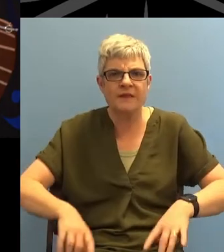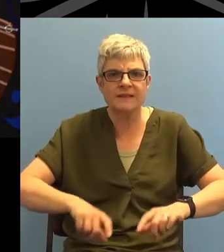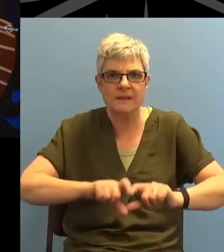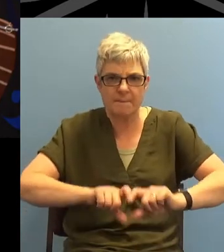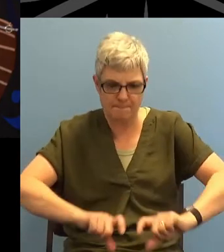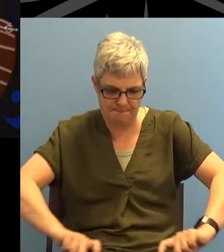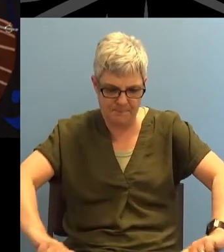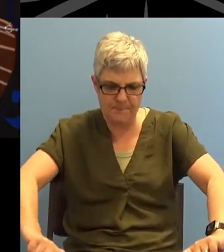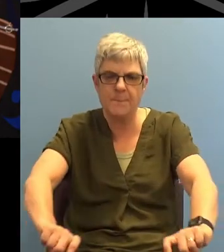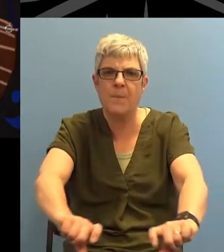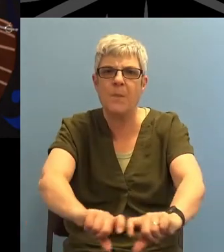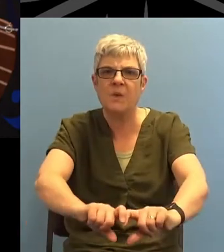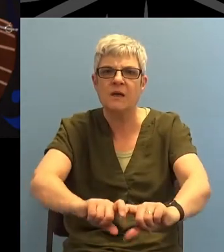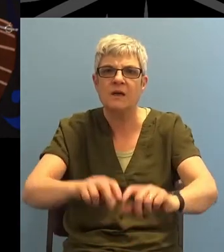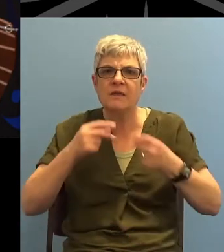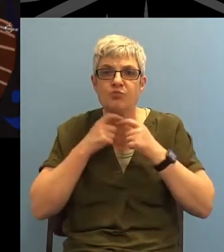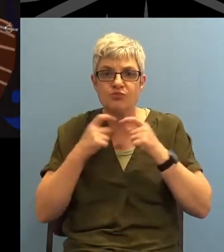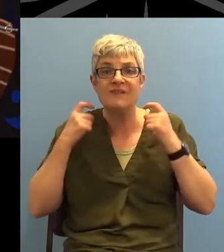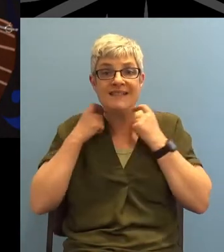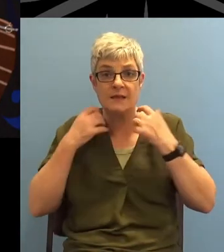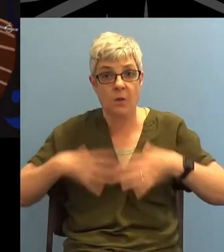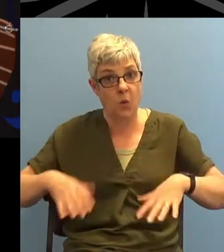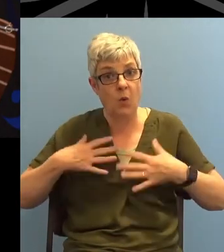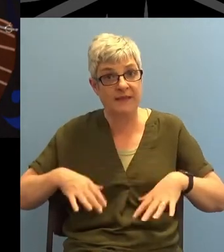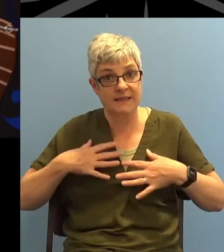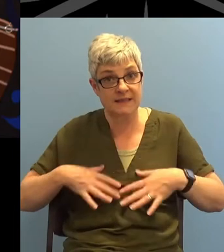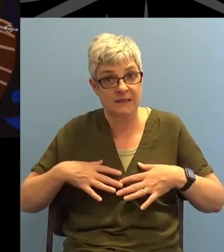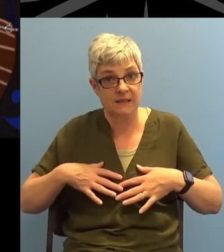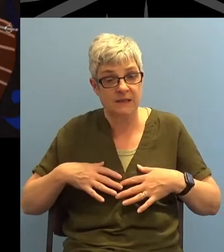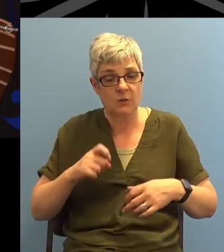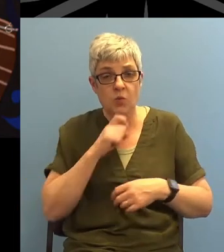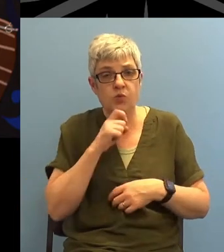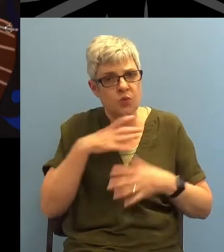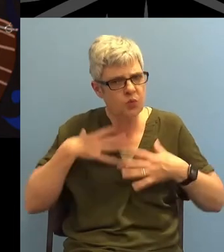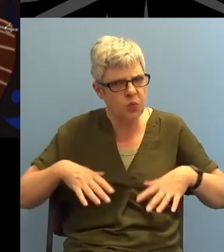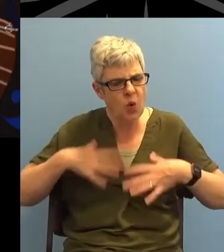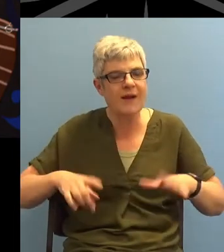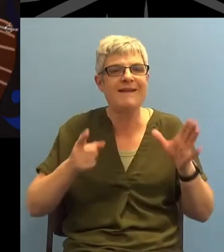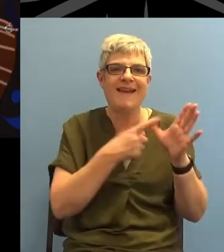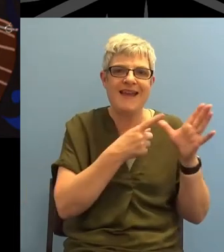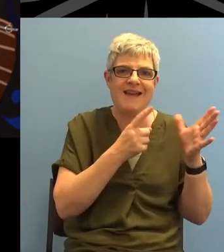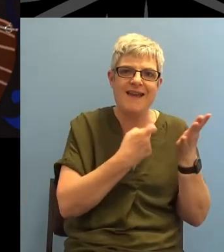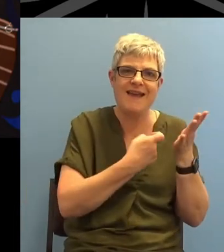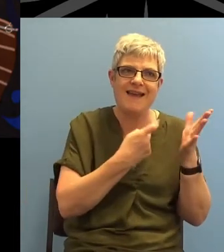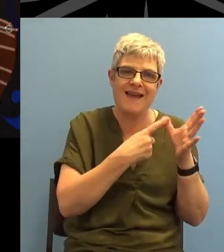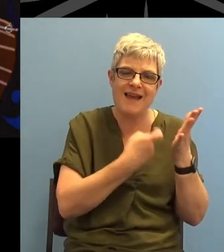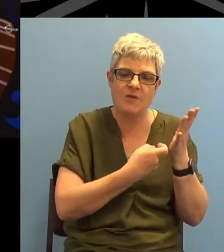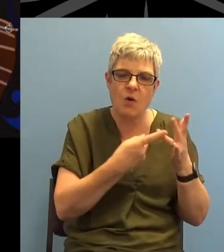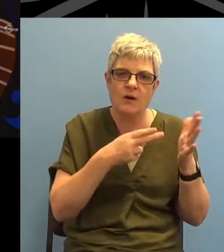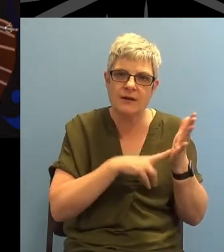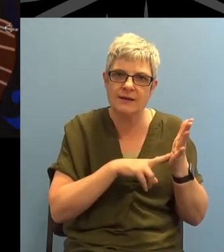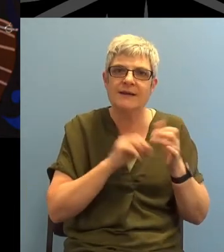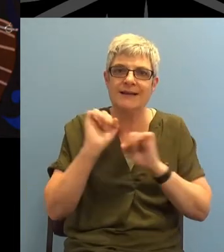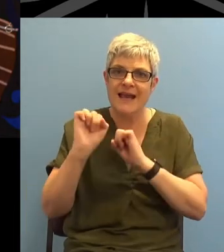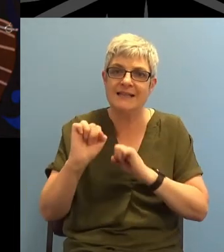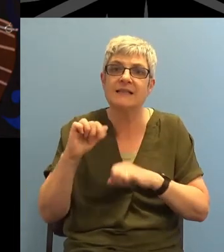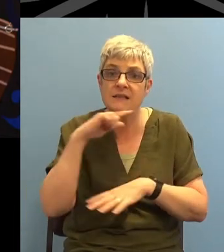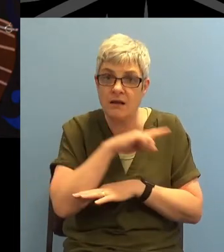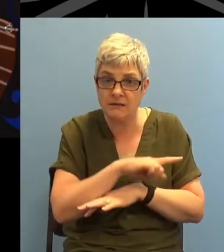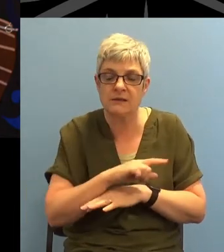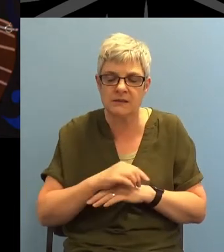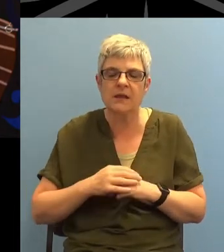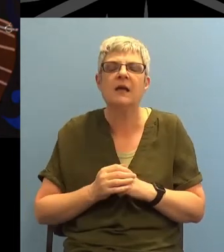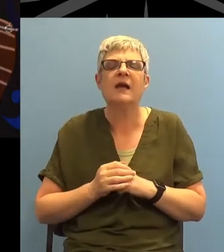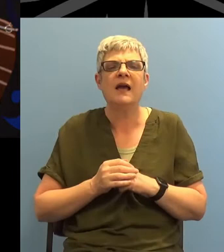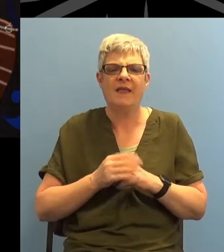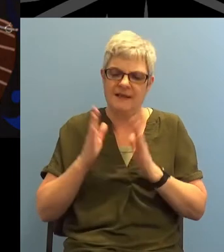edges, on many of the priestly garments worn by Aaron and his sons. And this second section in the book of Exodus